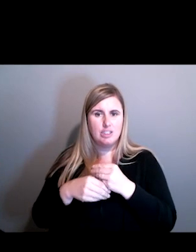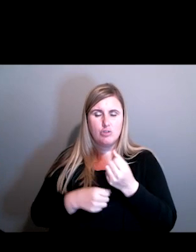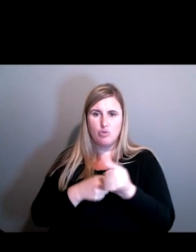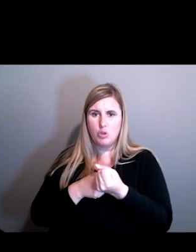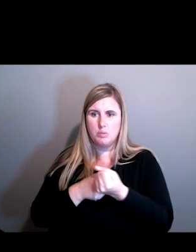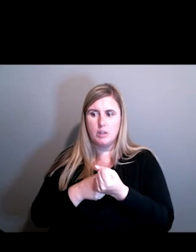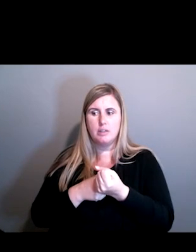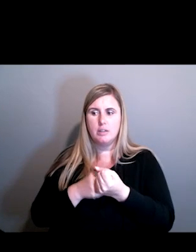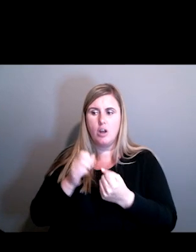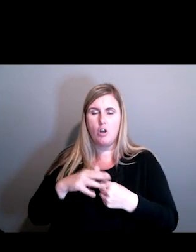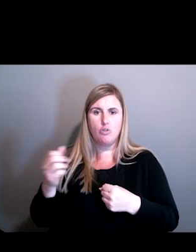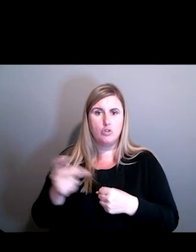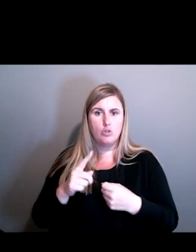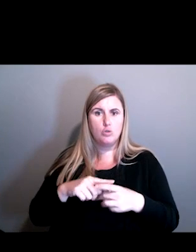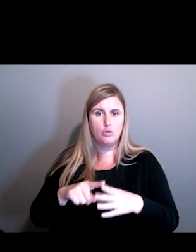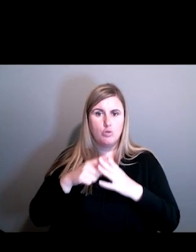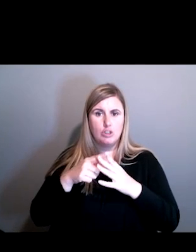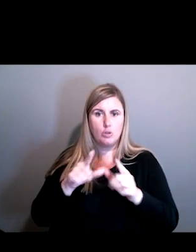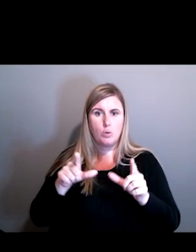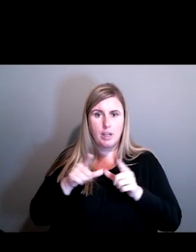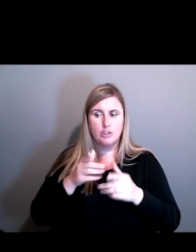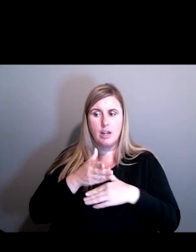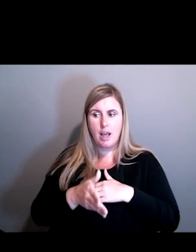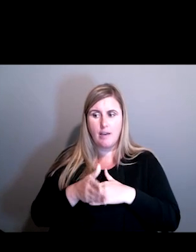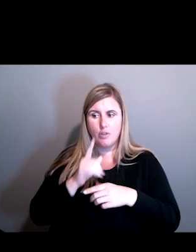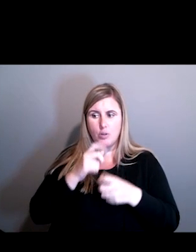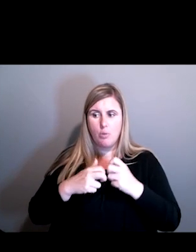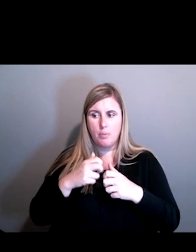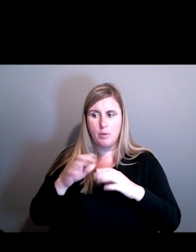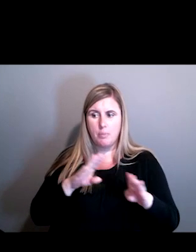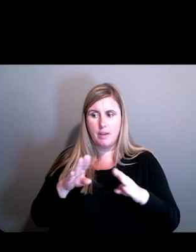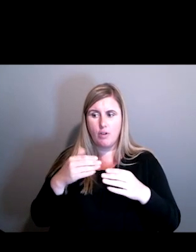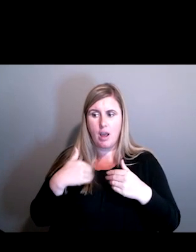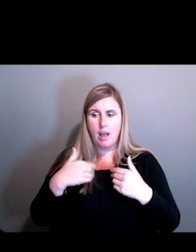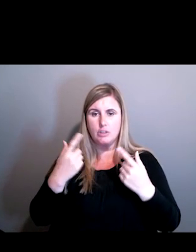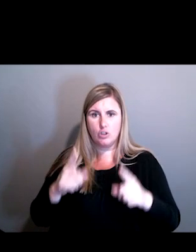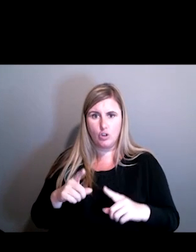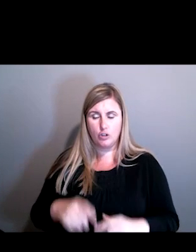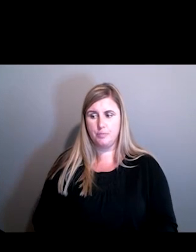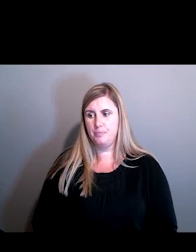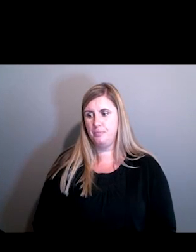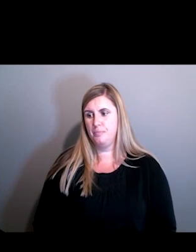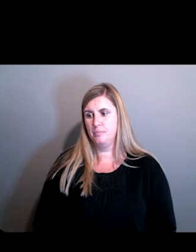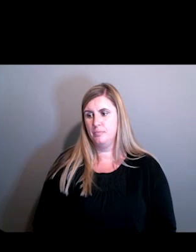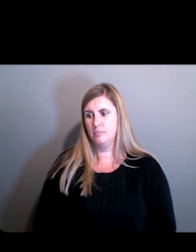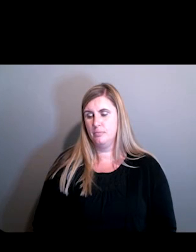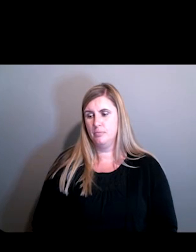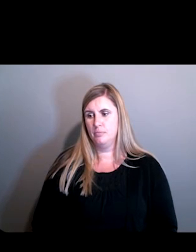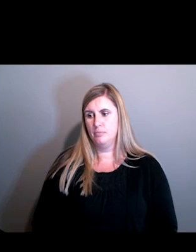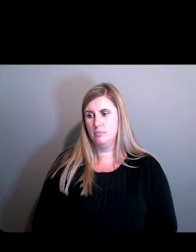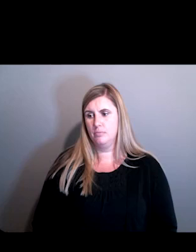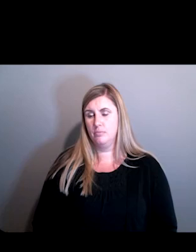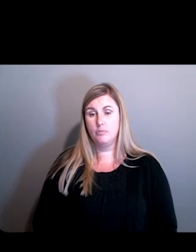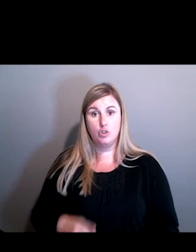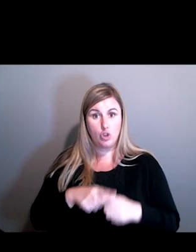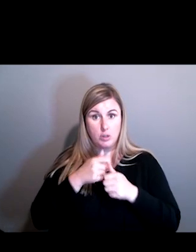reinforcement upon return to the original location after the problem behavior has occurred. So they start to comply,